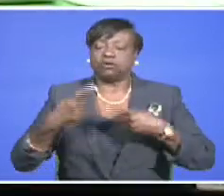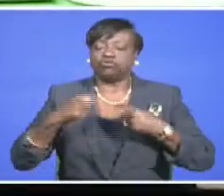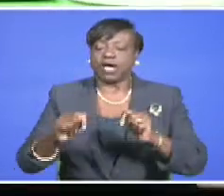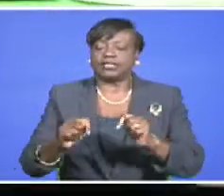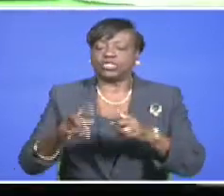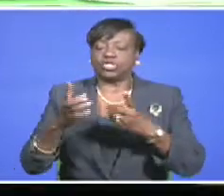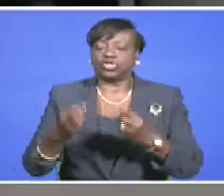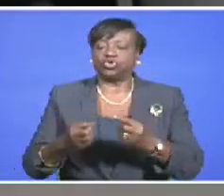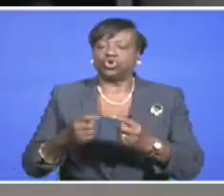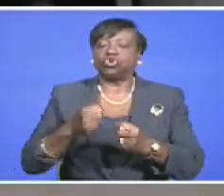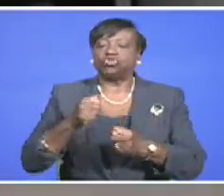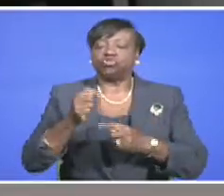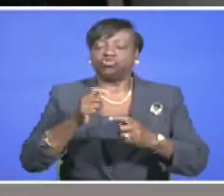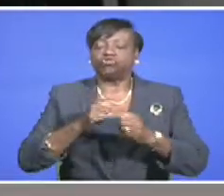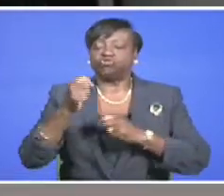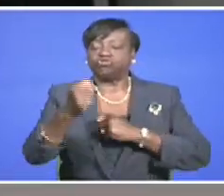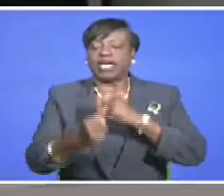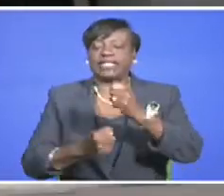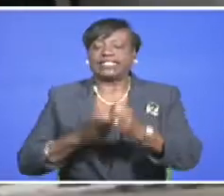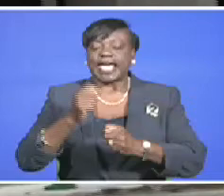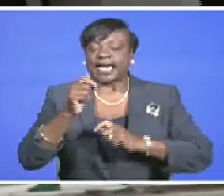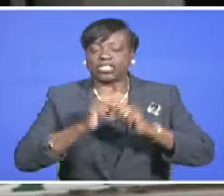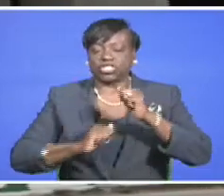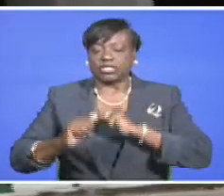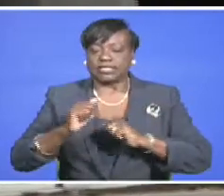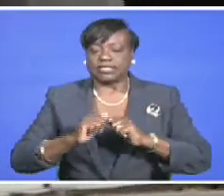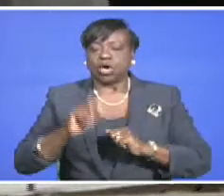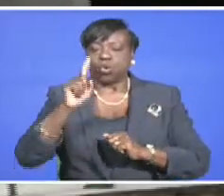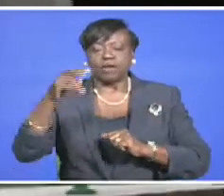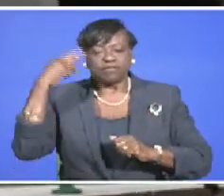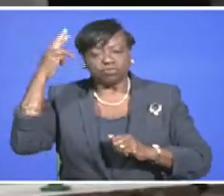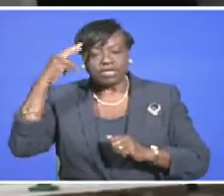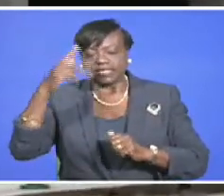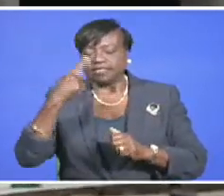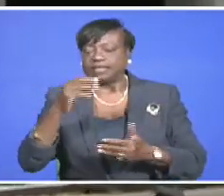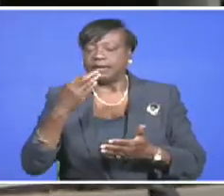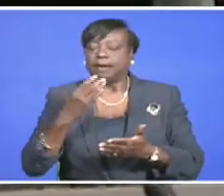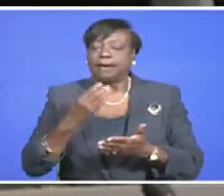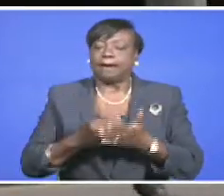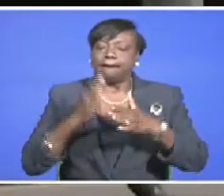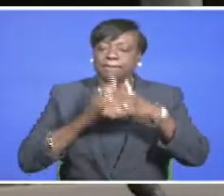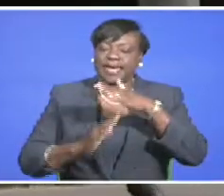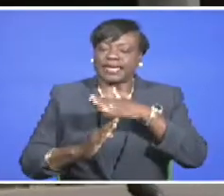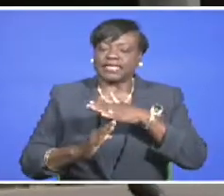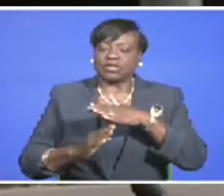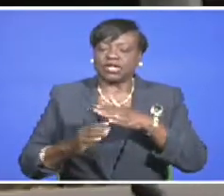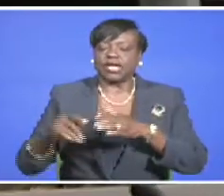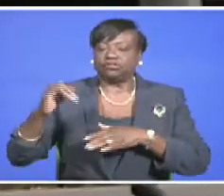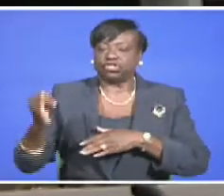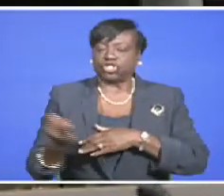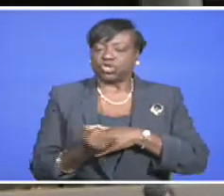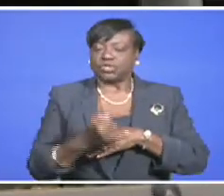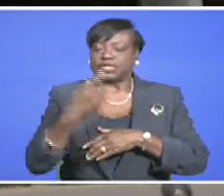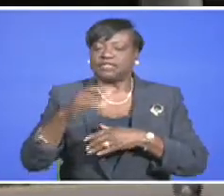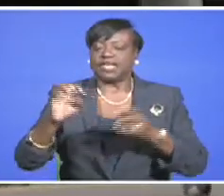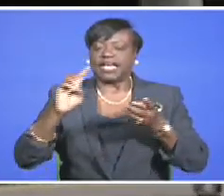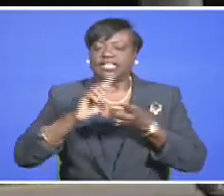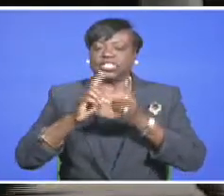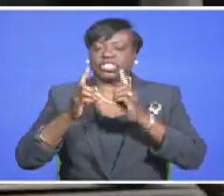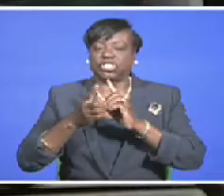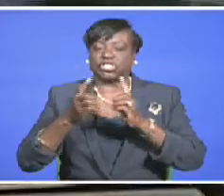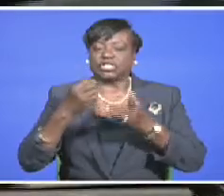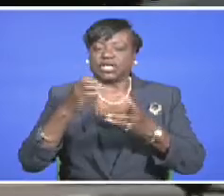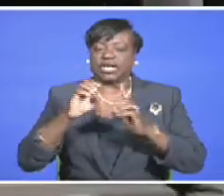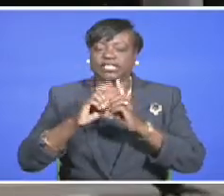Bank, John Rowell, says it's one of the reasons the bank plans to introduce a digital currency, calling it a safer and more